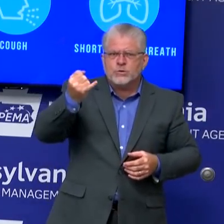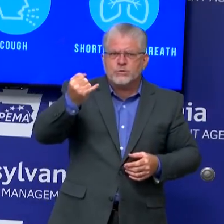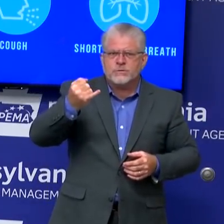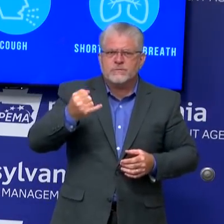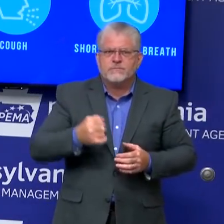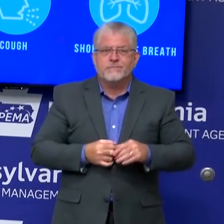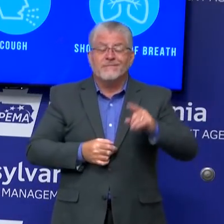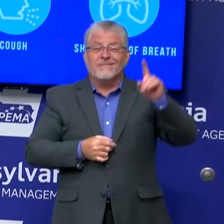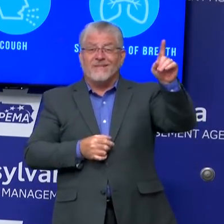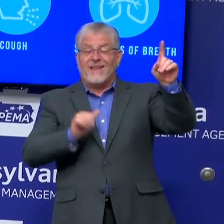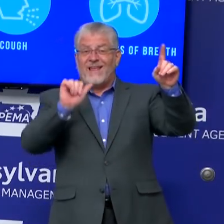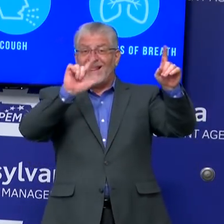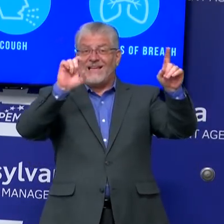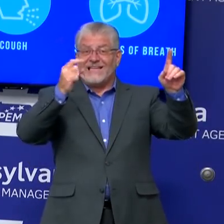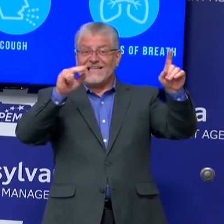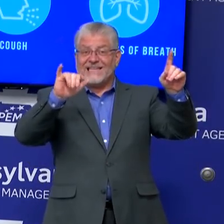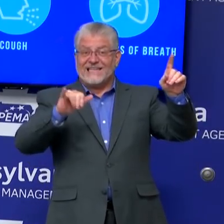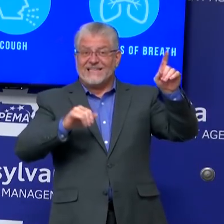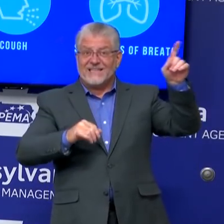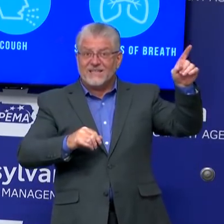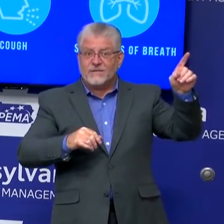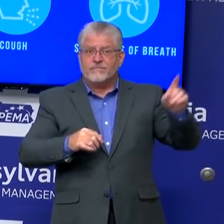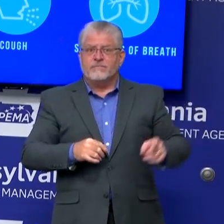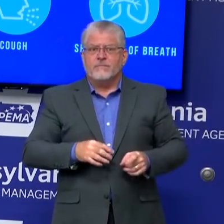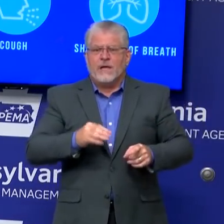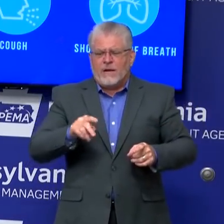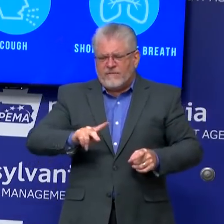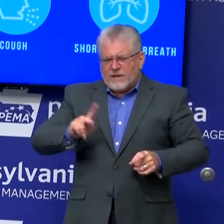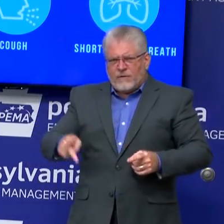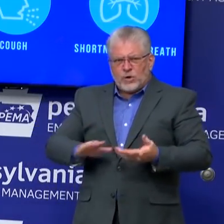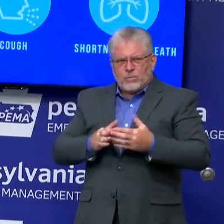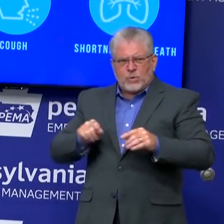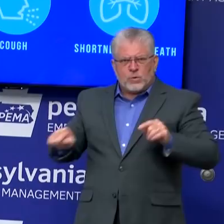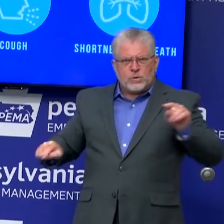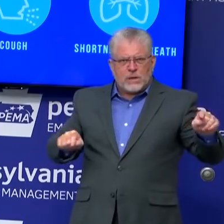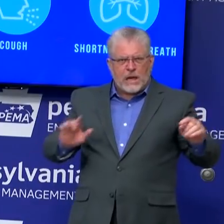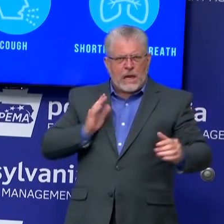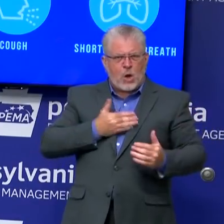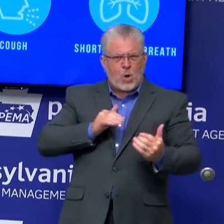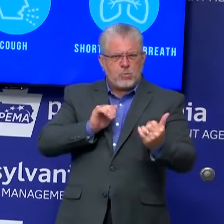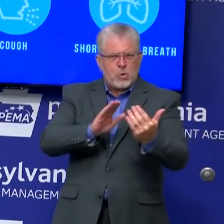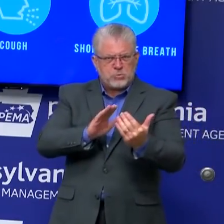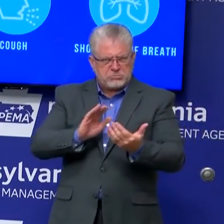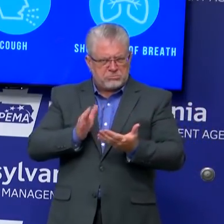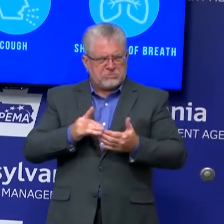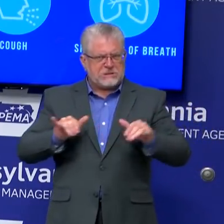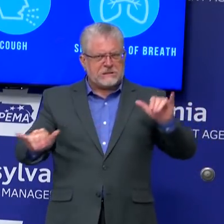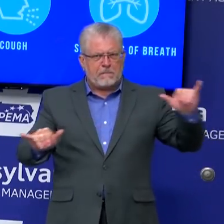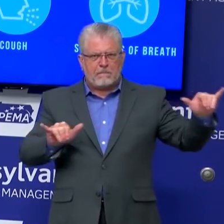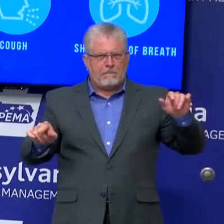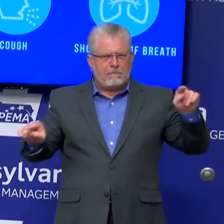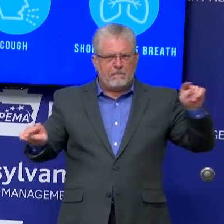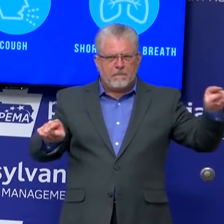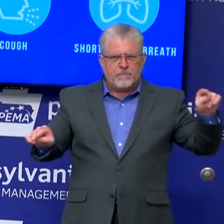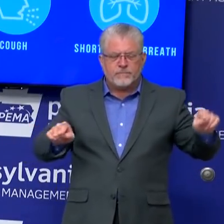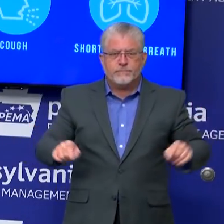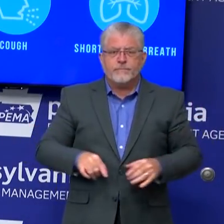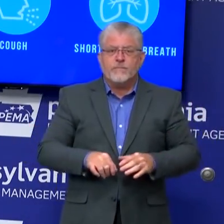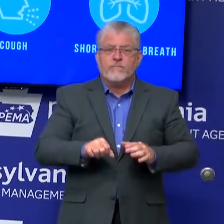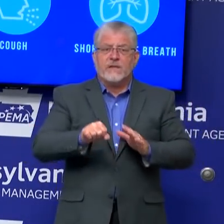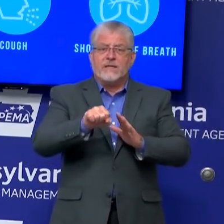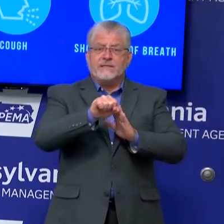similar approach. In addition, states like Texas, Arizona, Florida,